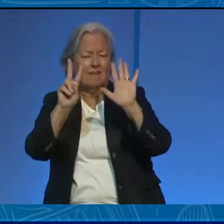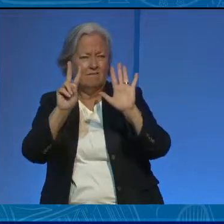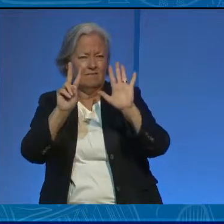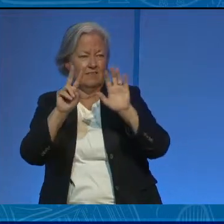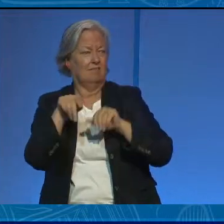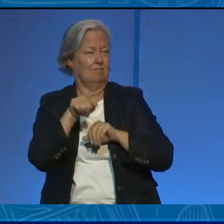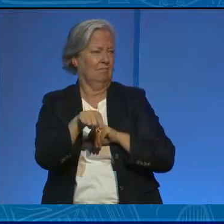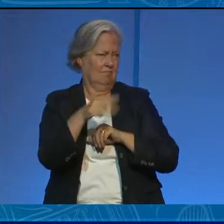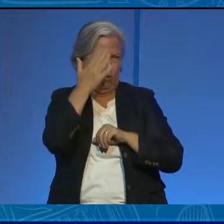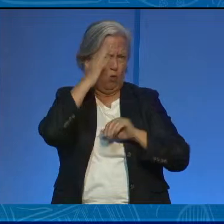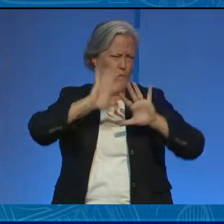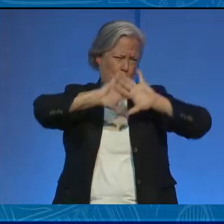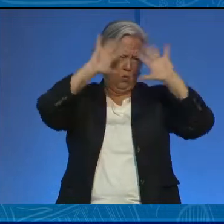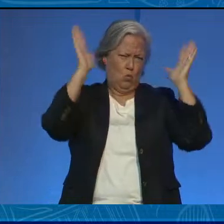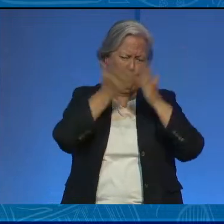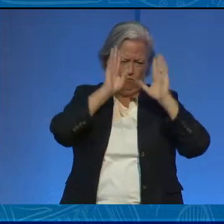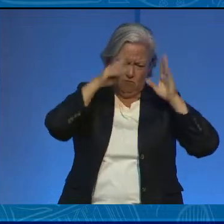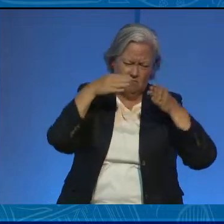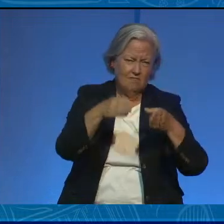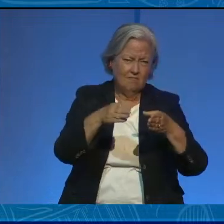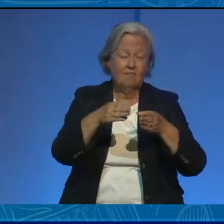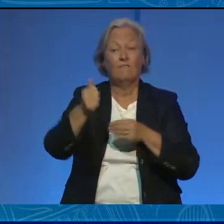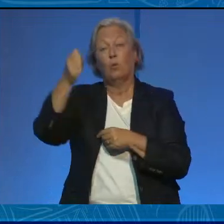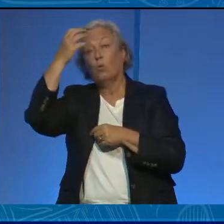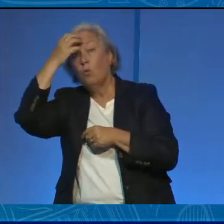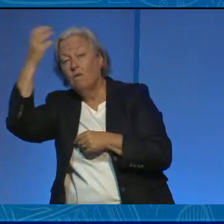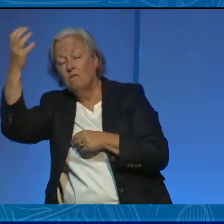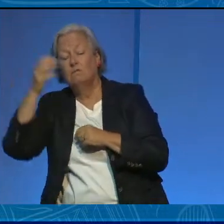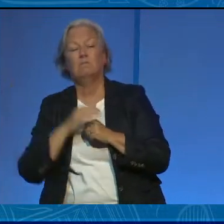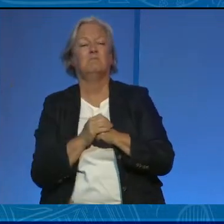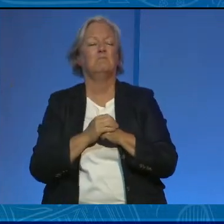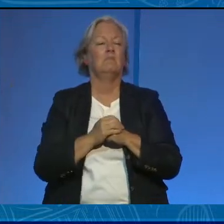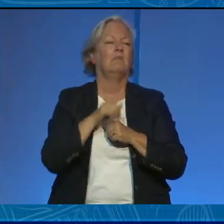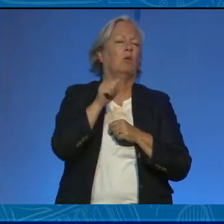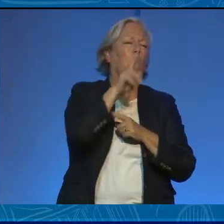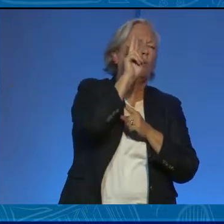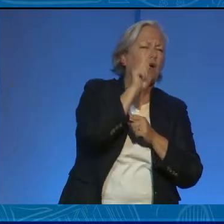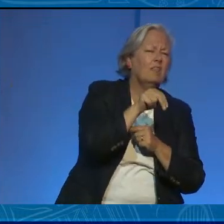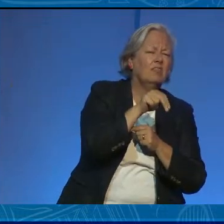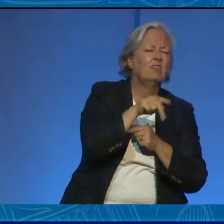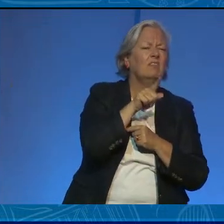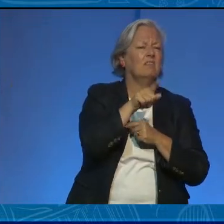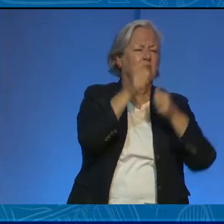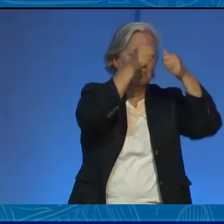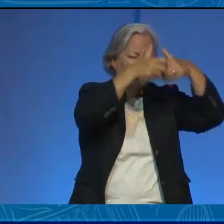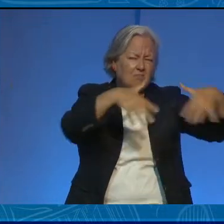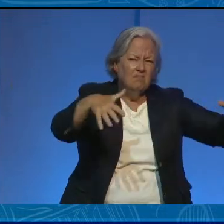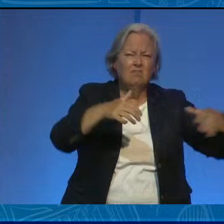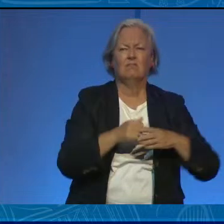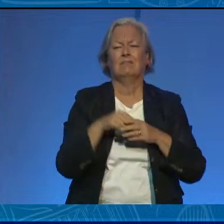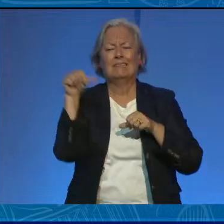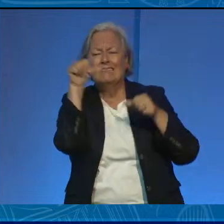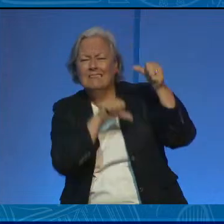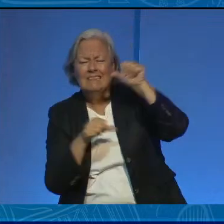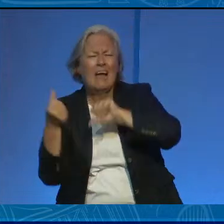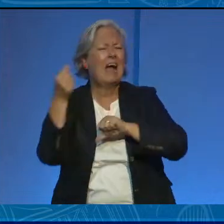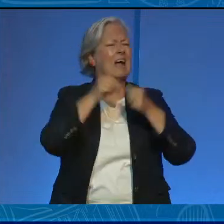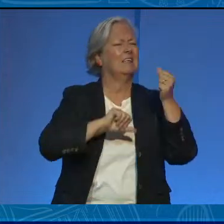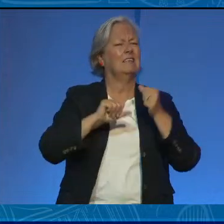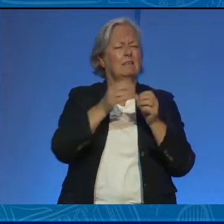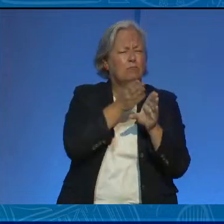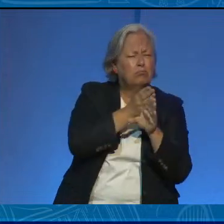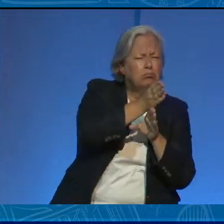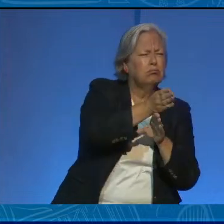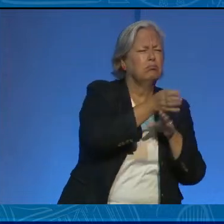together governments, UN agencies, NGOs, scientists, practitioners, and a broad range